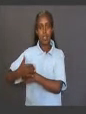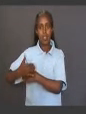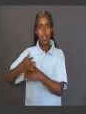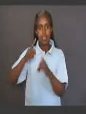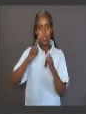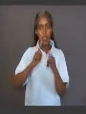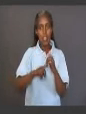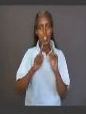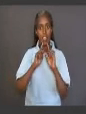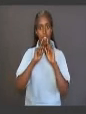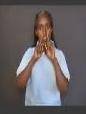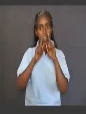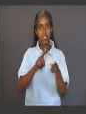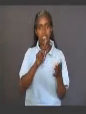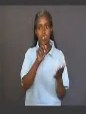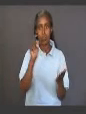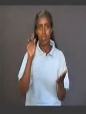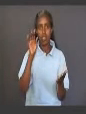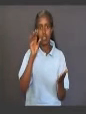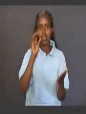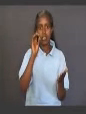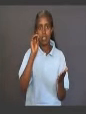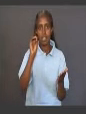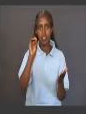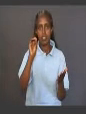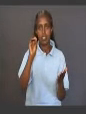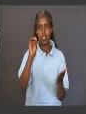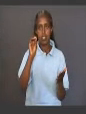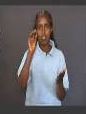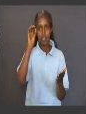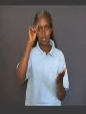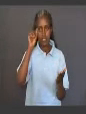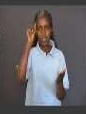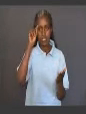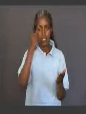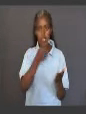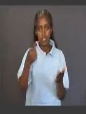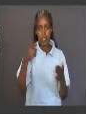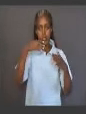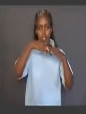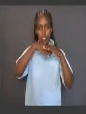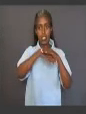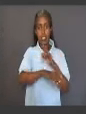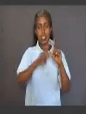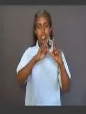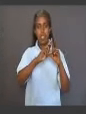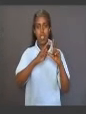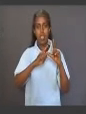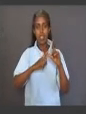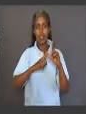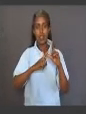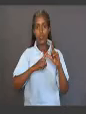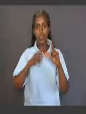final answer is 108 degrees. Each of the interior angles of